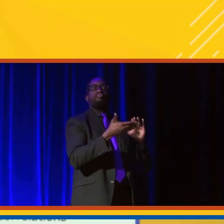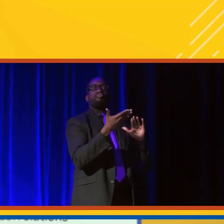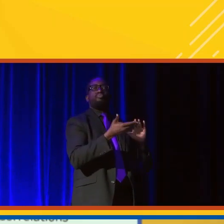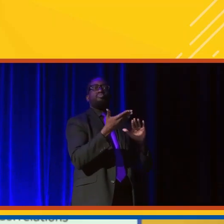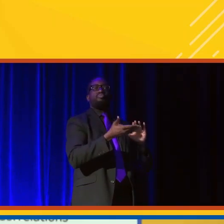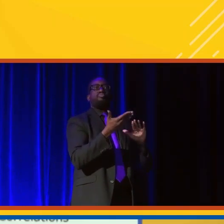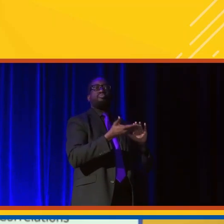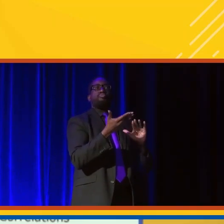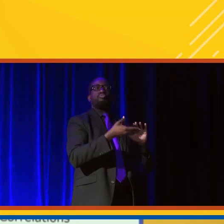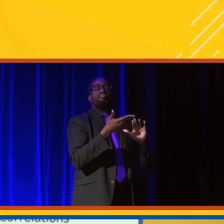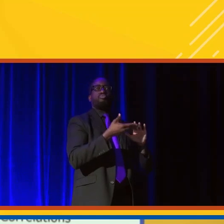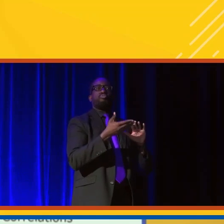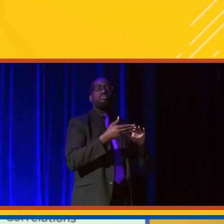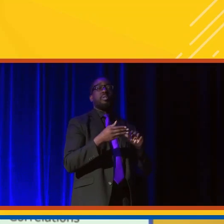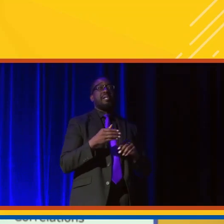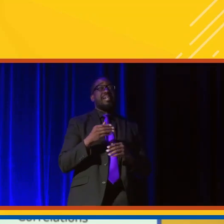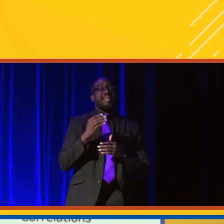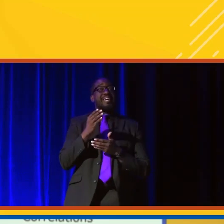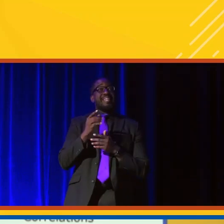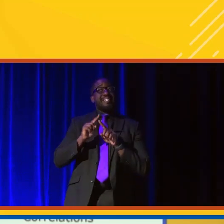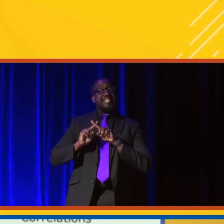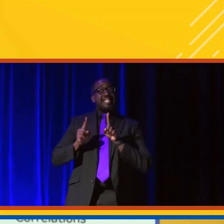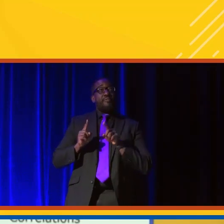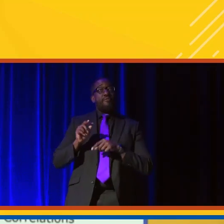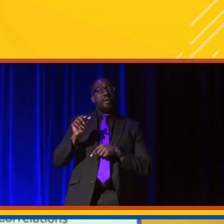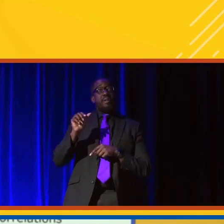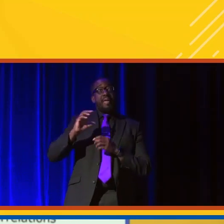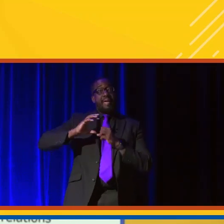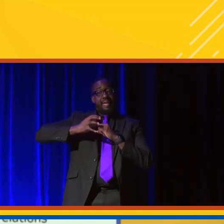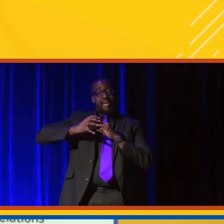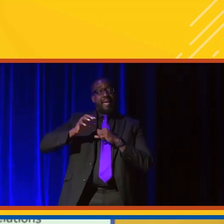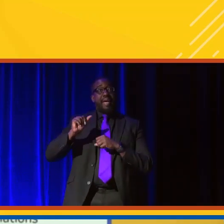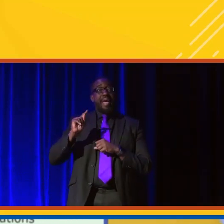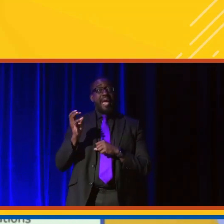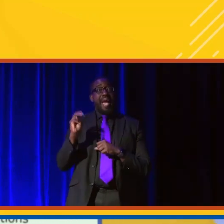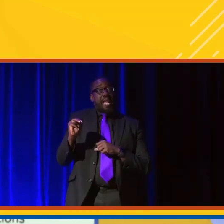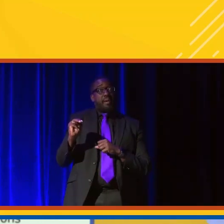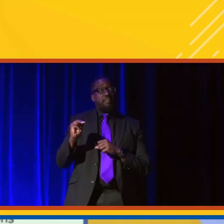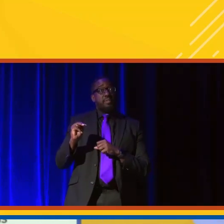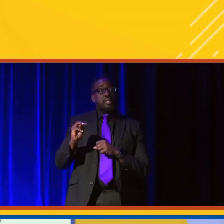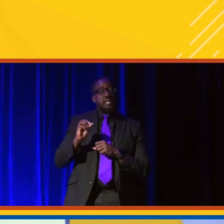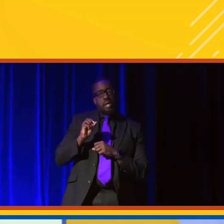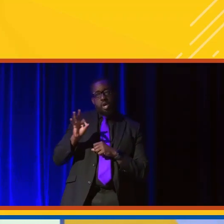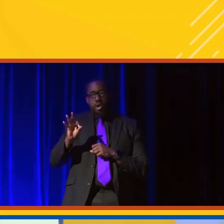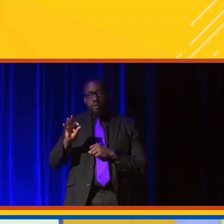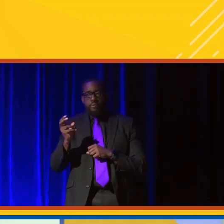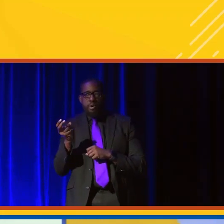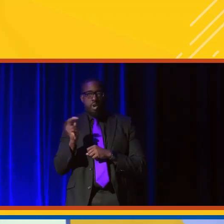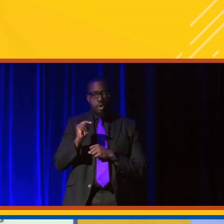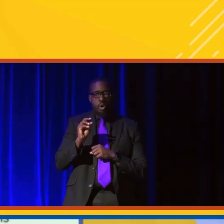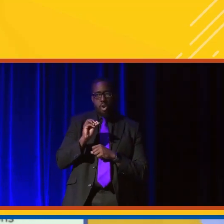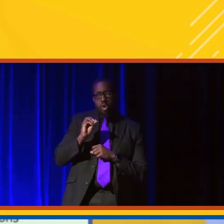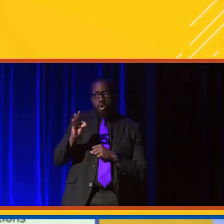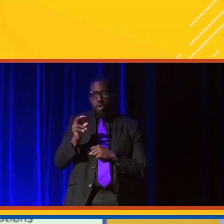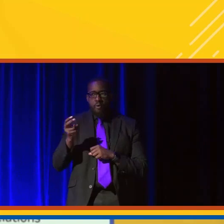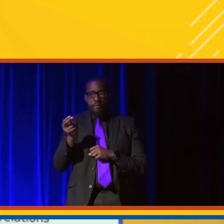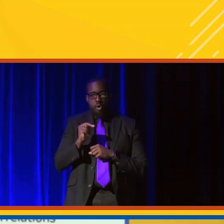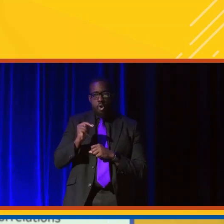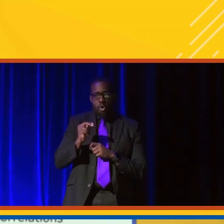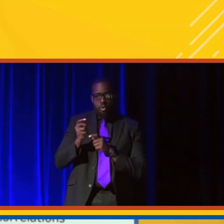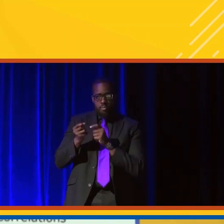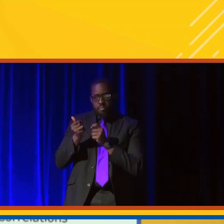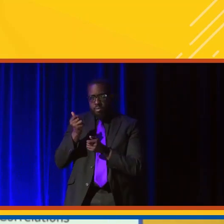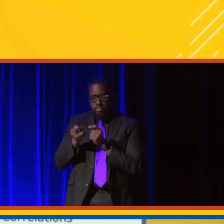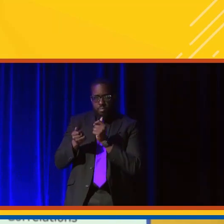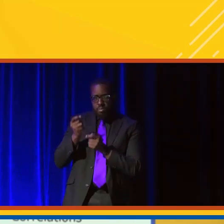basically turning on and off different atoms and seeing what atoms it can and cannot turn off to affect the prediction task quality. And it